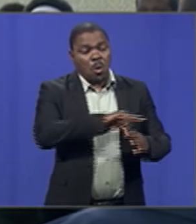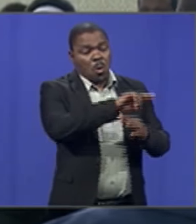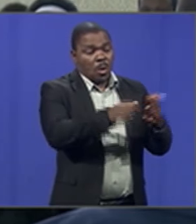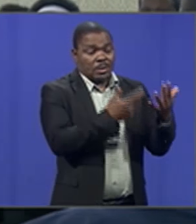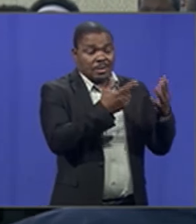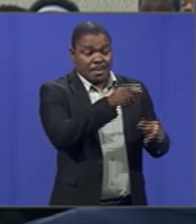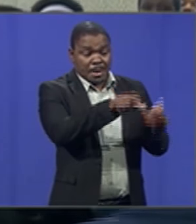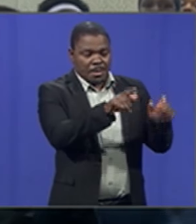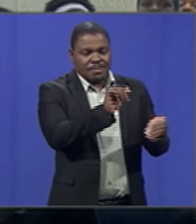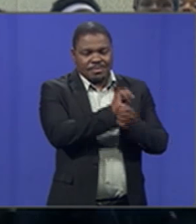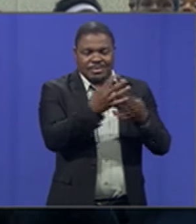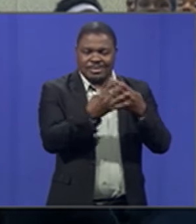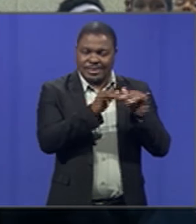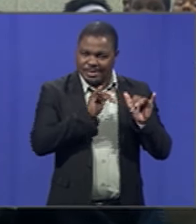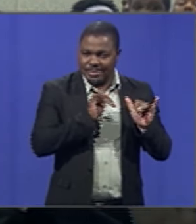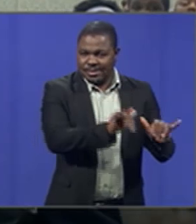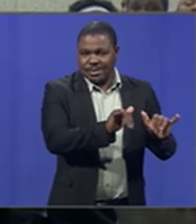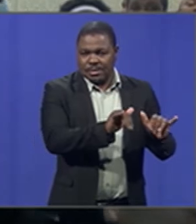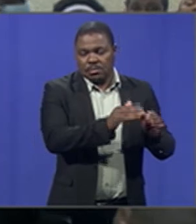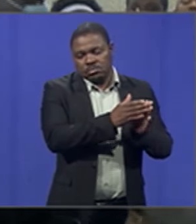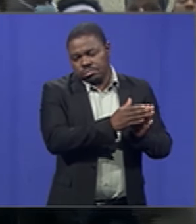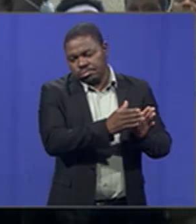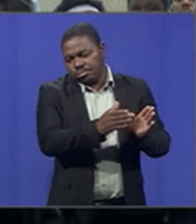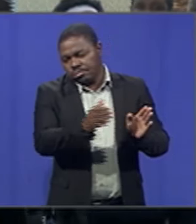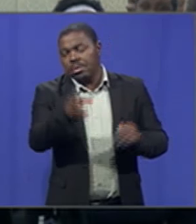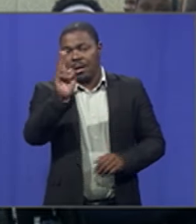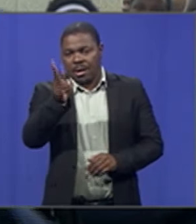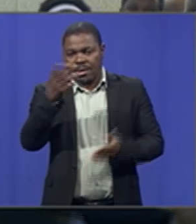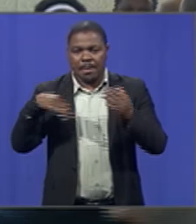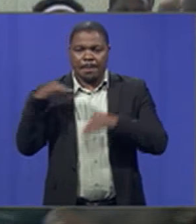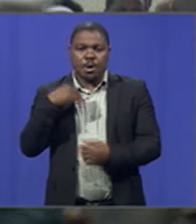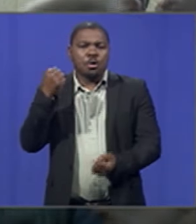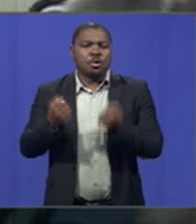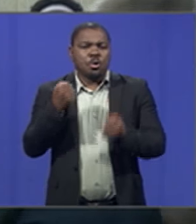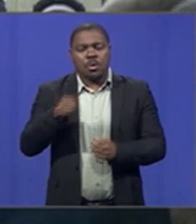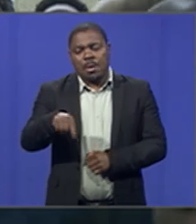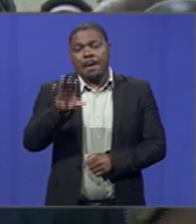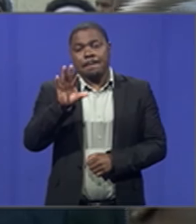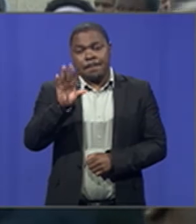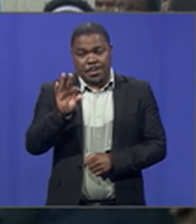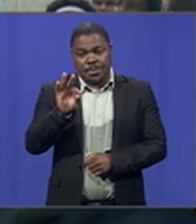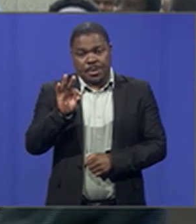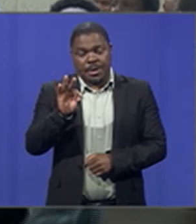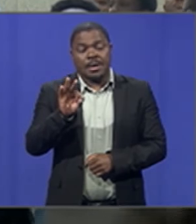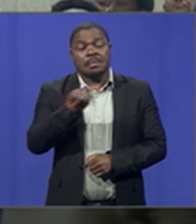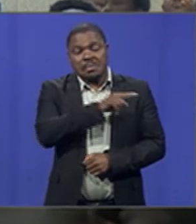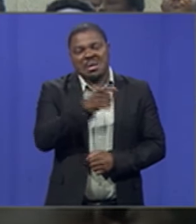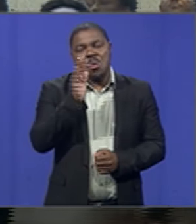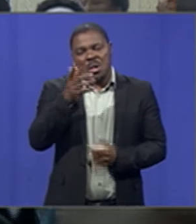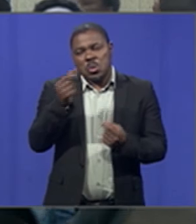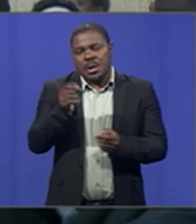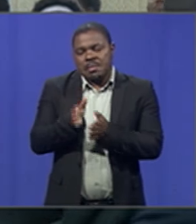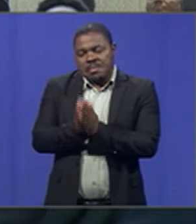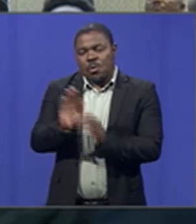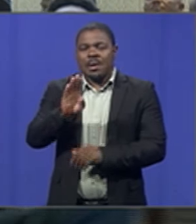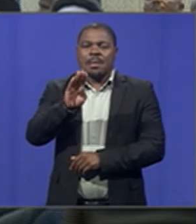supa ba tla nna mo tlhokomelong ya mapodisi go fitlha ba tlhagelela kwa kgotlatshekelo gape ka mosupologo ko ba solofetsweng go kopa